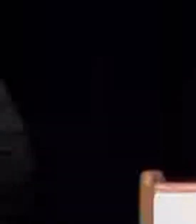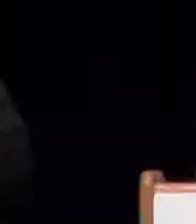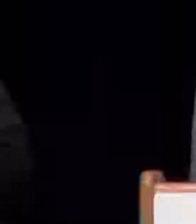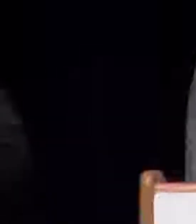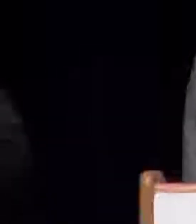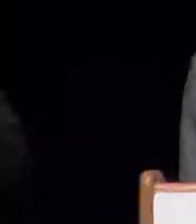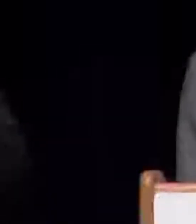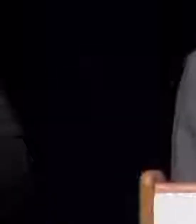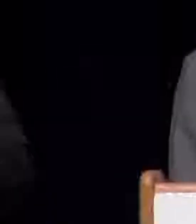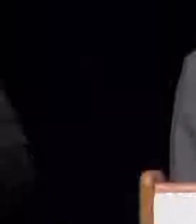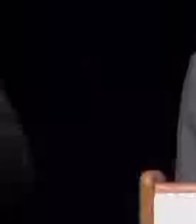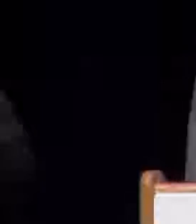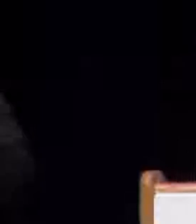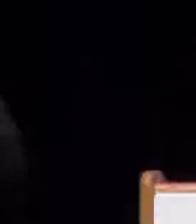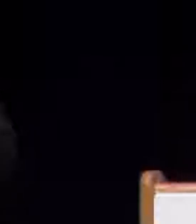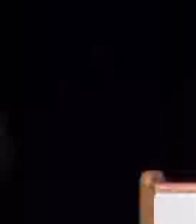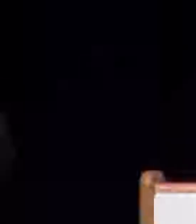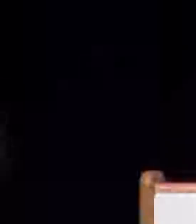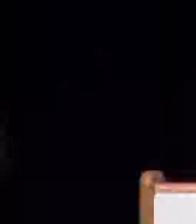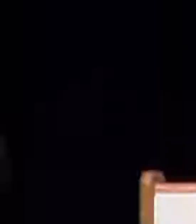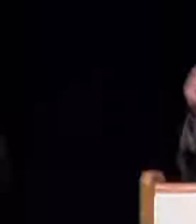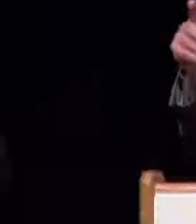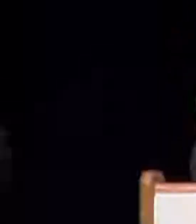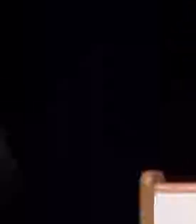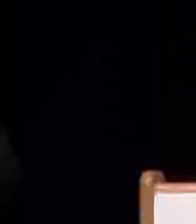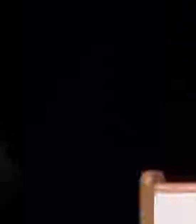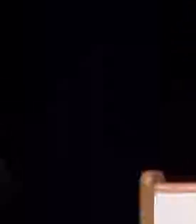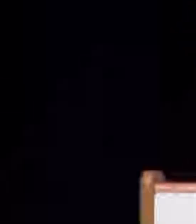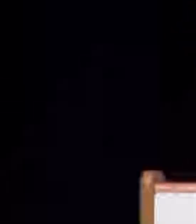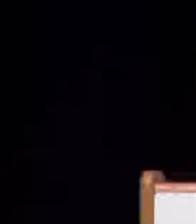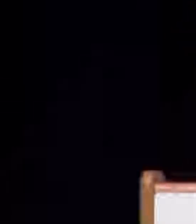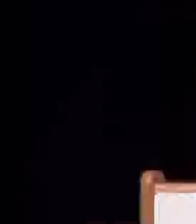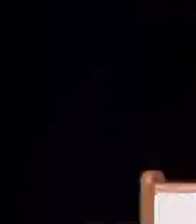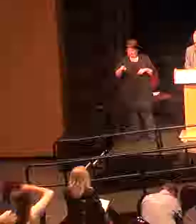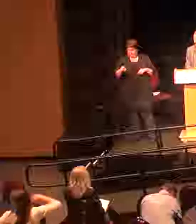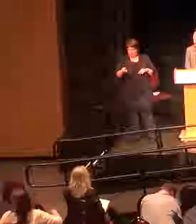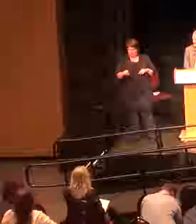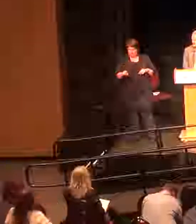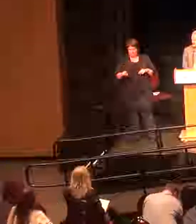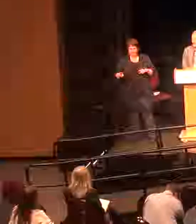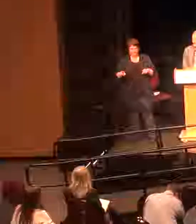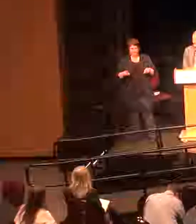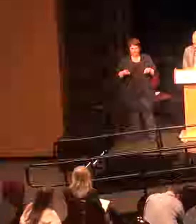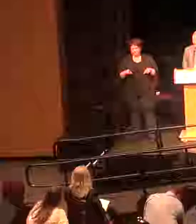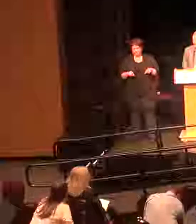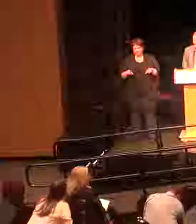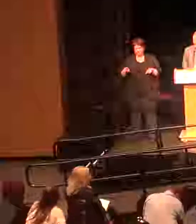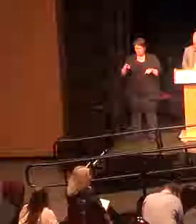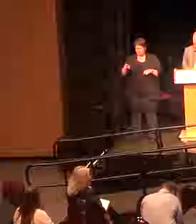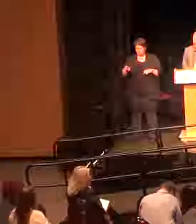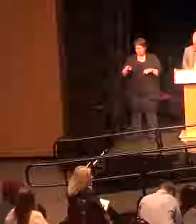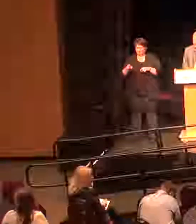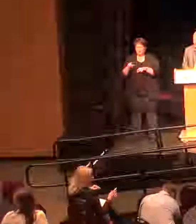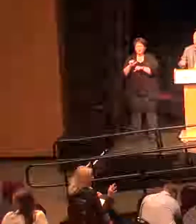the key elements, etc. So here's a question. Maybe Maureen, over here. Hi, Dean Tepper from the Office